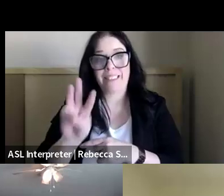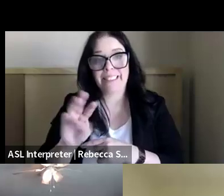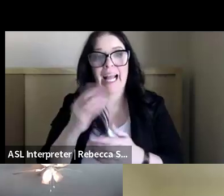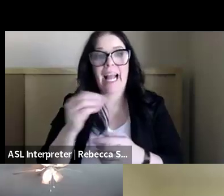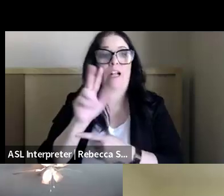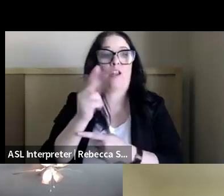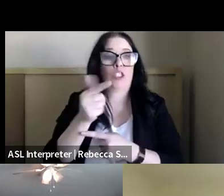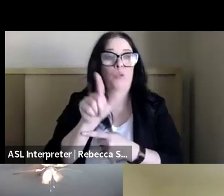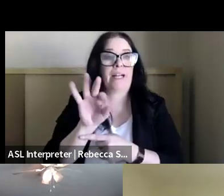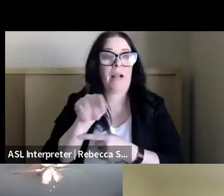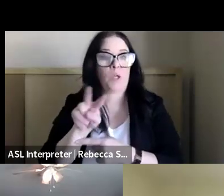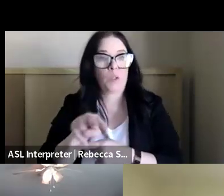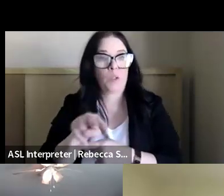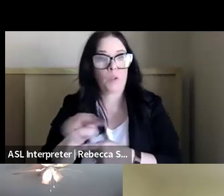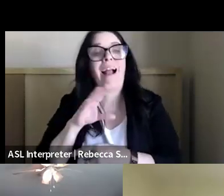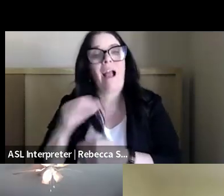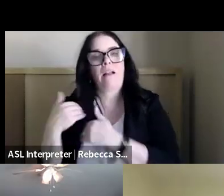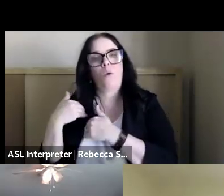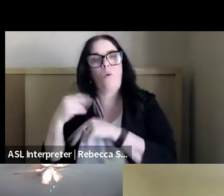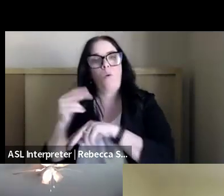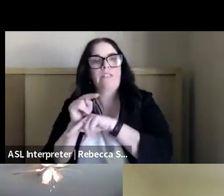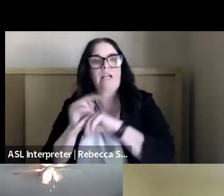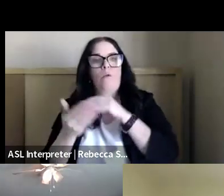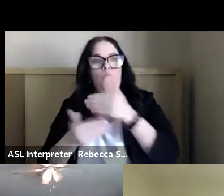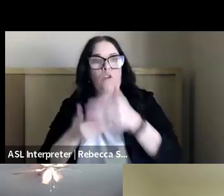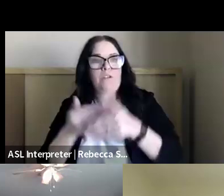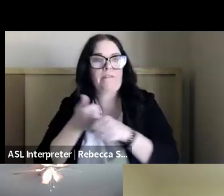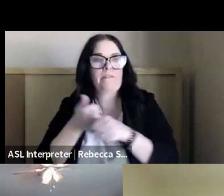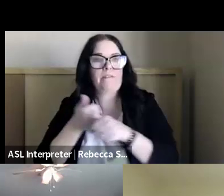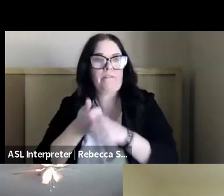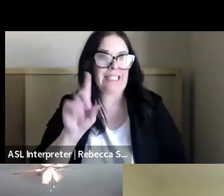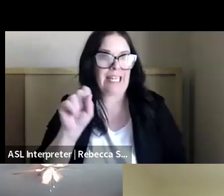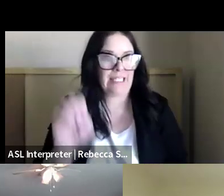and the oversight process to be followed by the DSE.